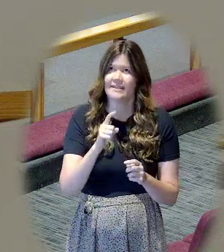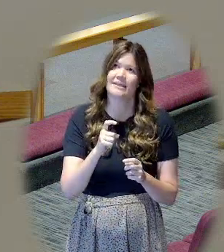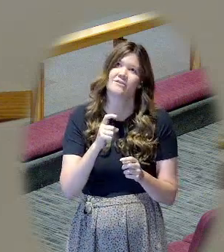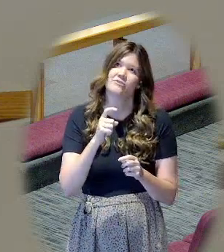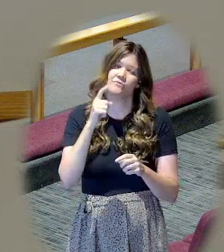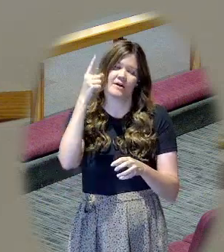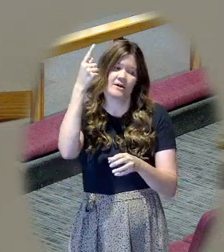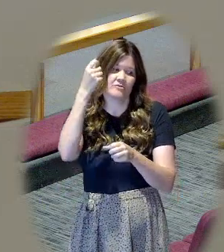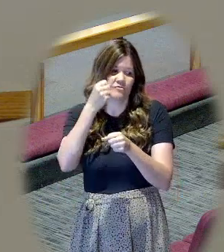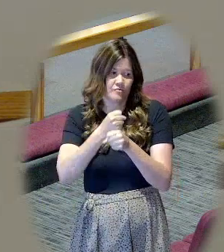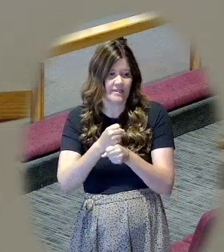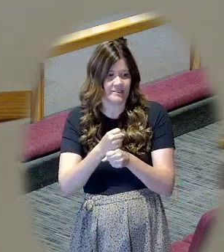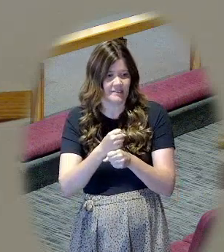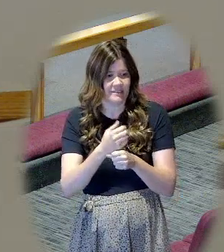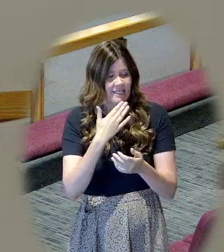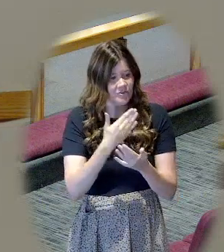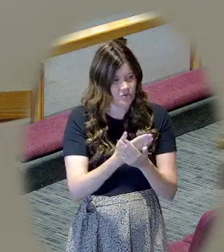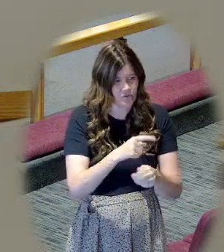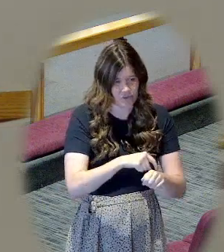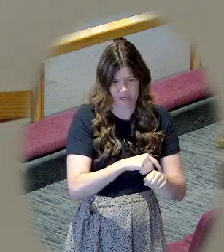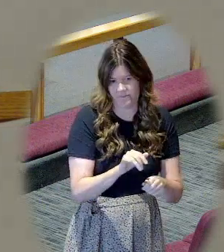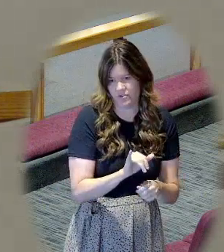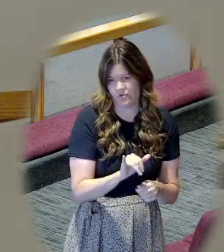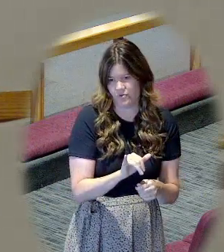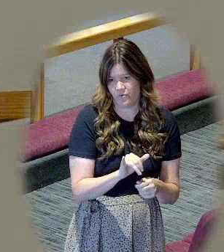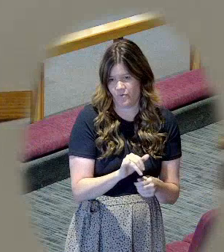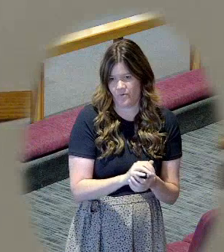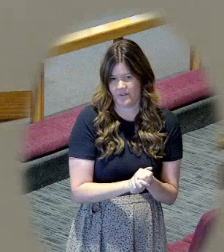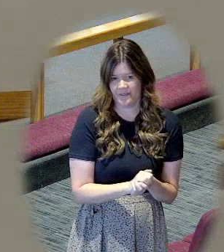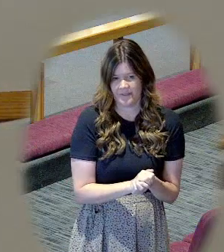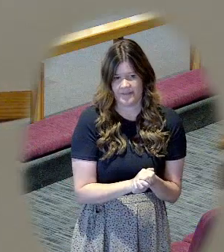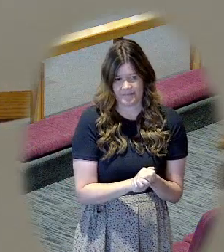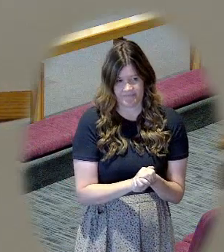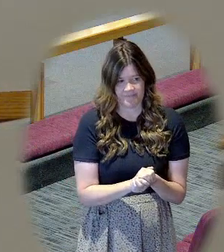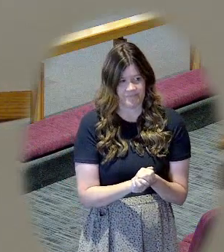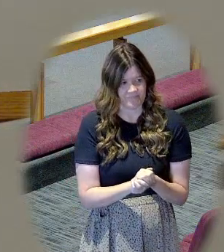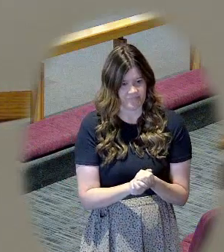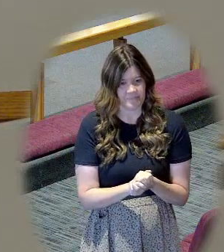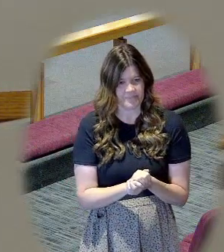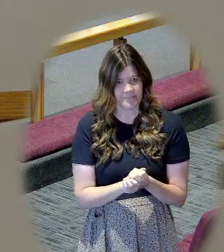when everything is going good for us.